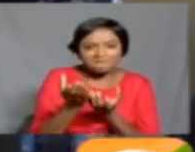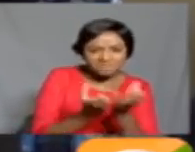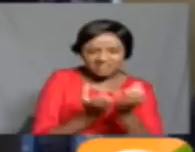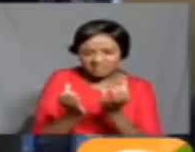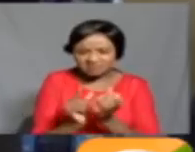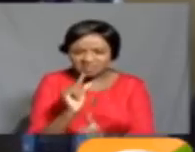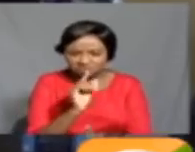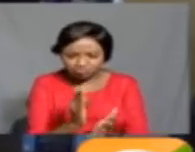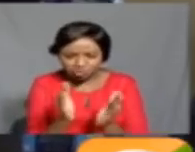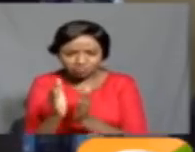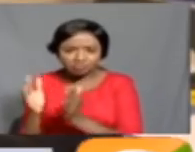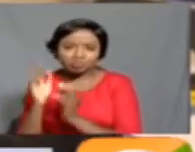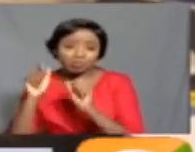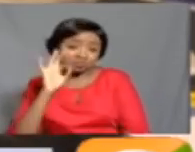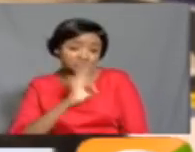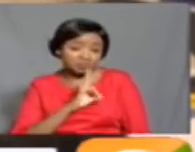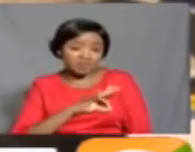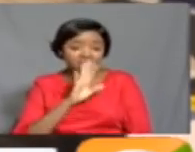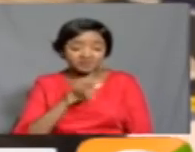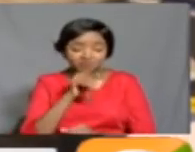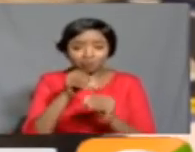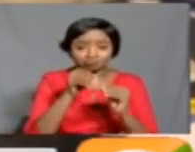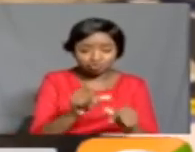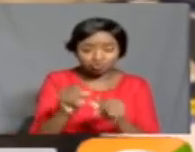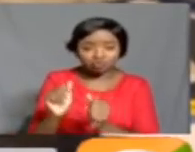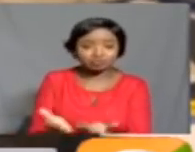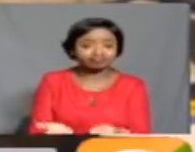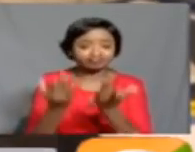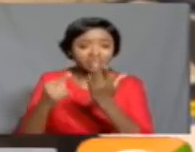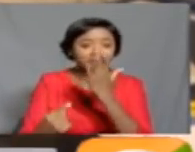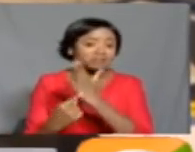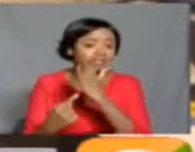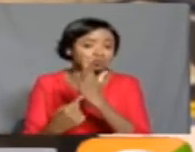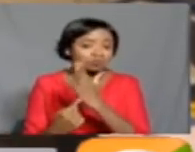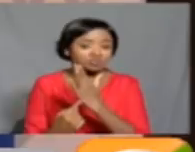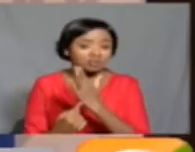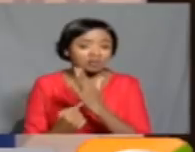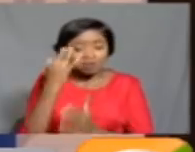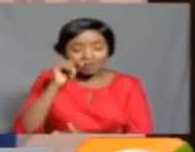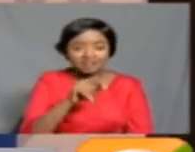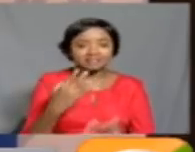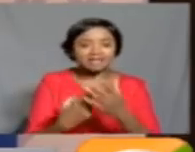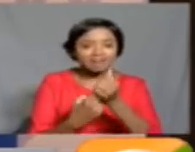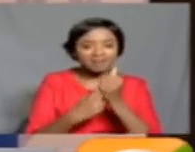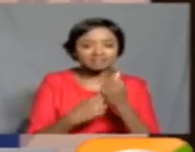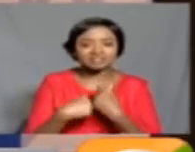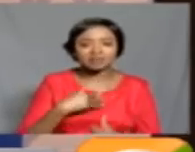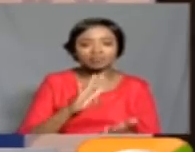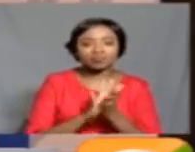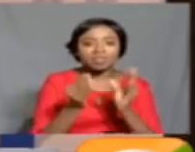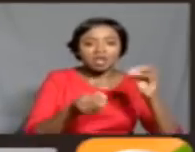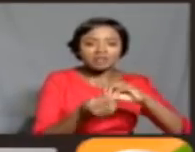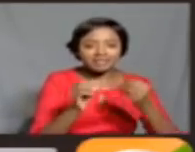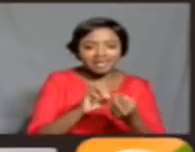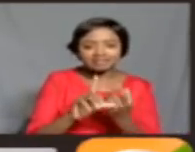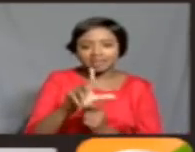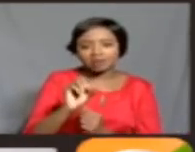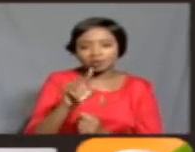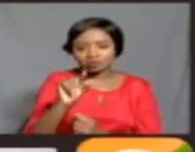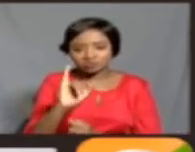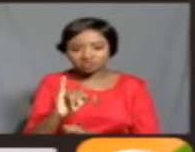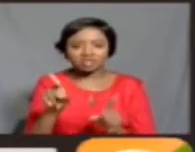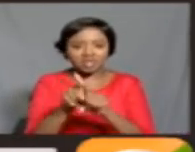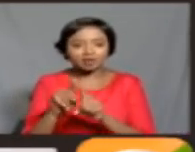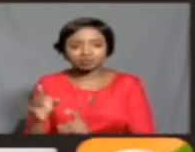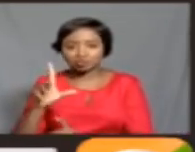enterprises are set to benefit from improved solutions in technology. This follows a partnership between DataLogic and Lynx